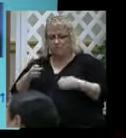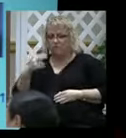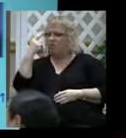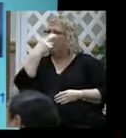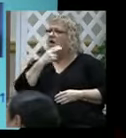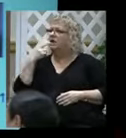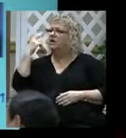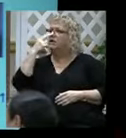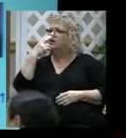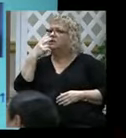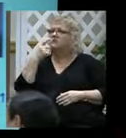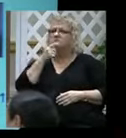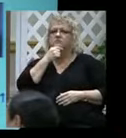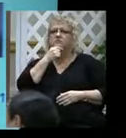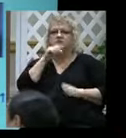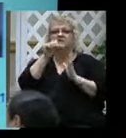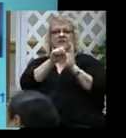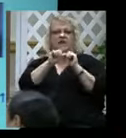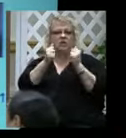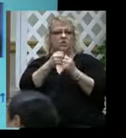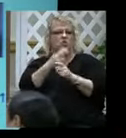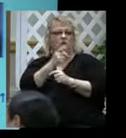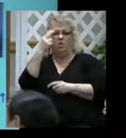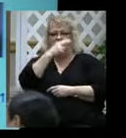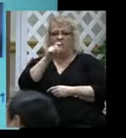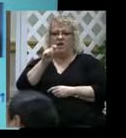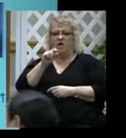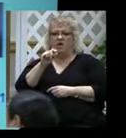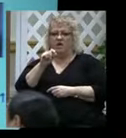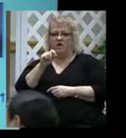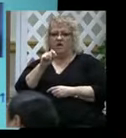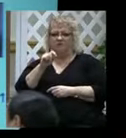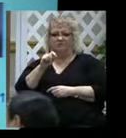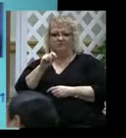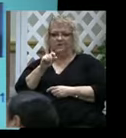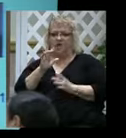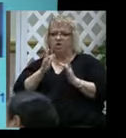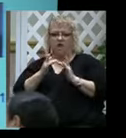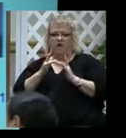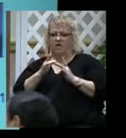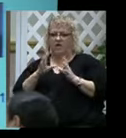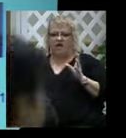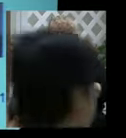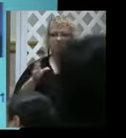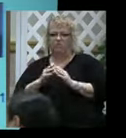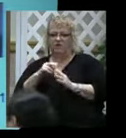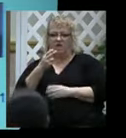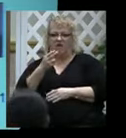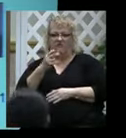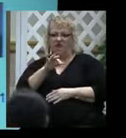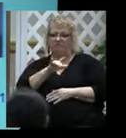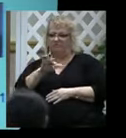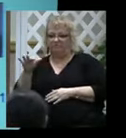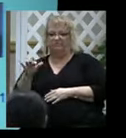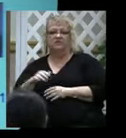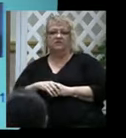Hawaii. I think a lot of state agencies use this vendor, Hawaii Internet Consortium, something like